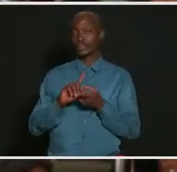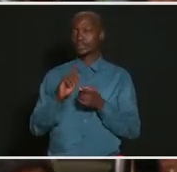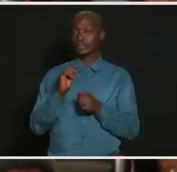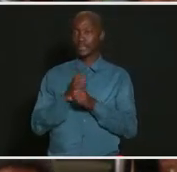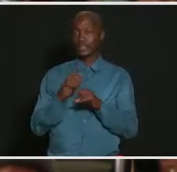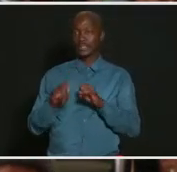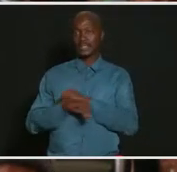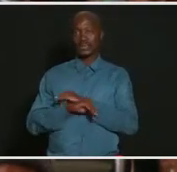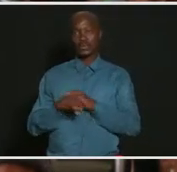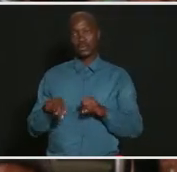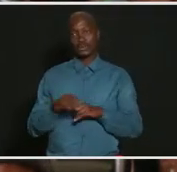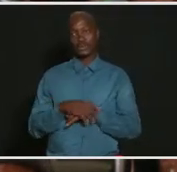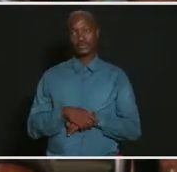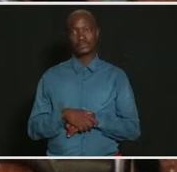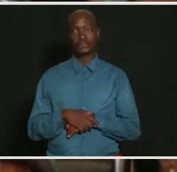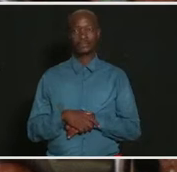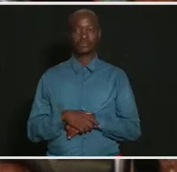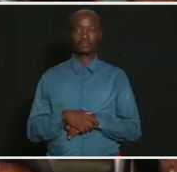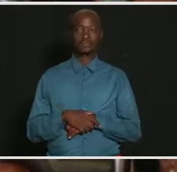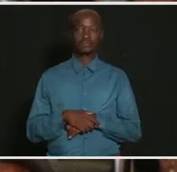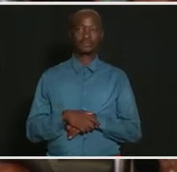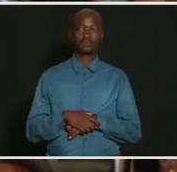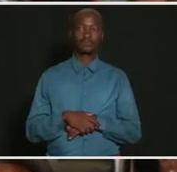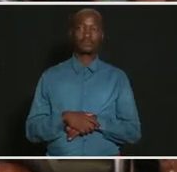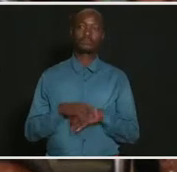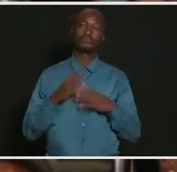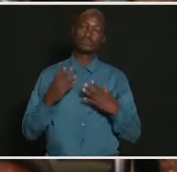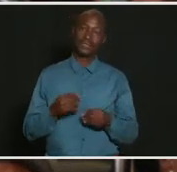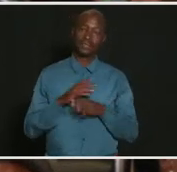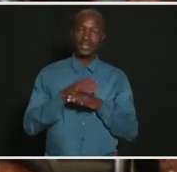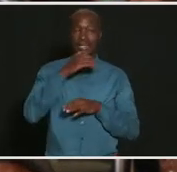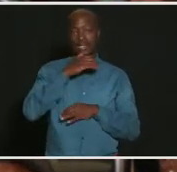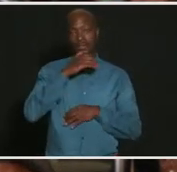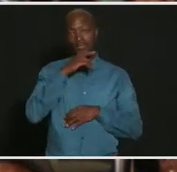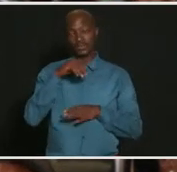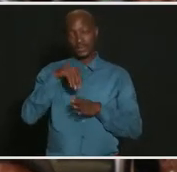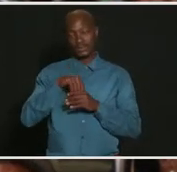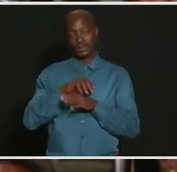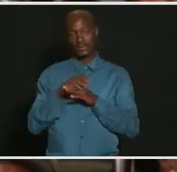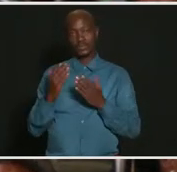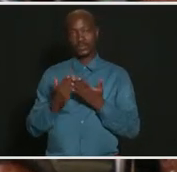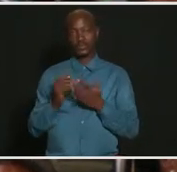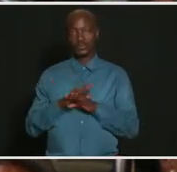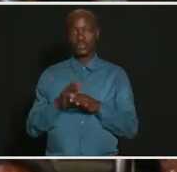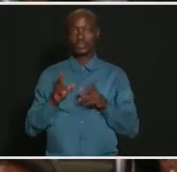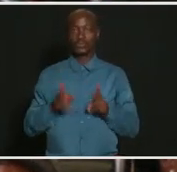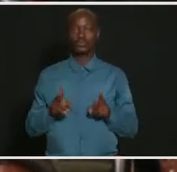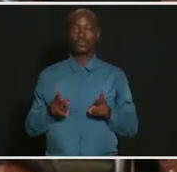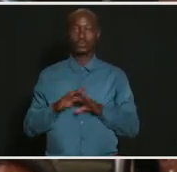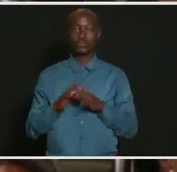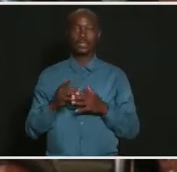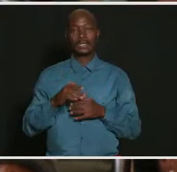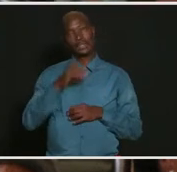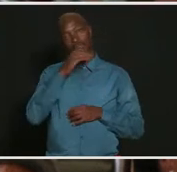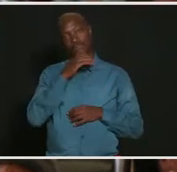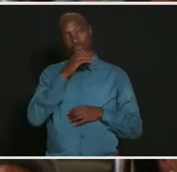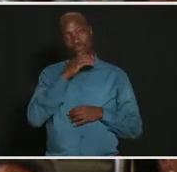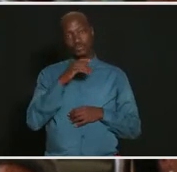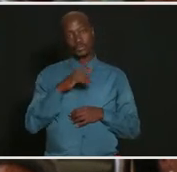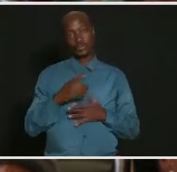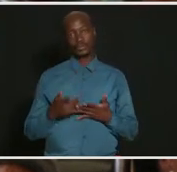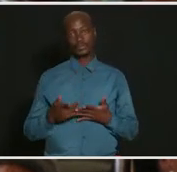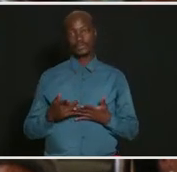it will make things worse having alcohol in school it will normalize the use of alcohol